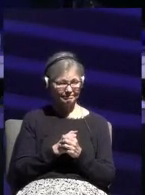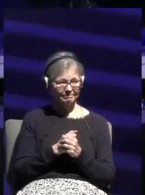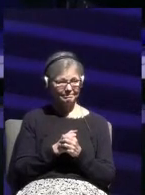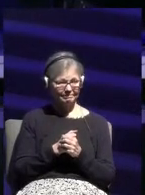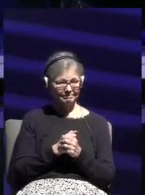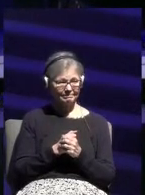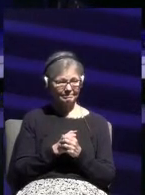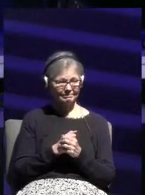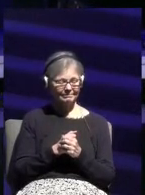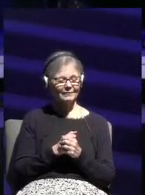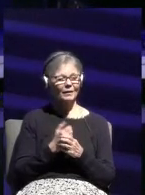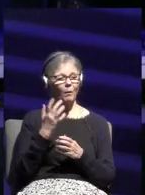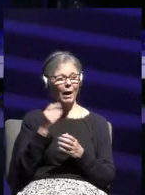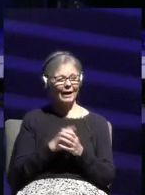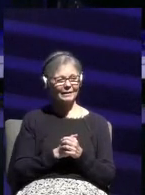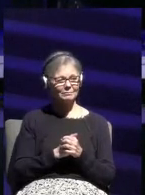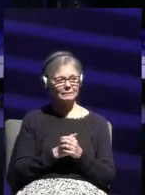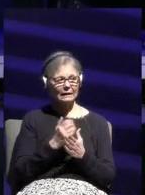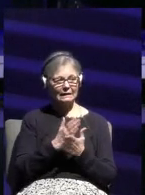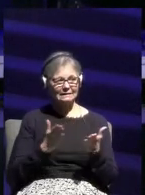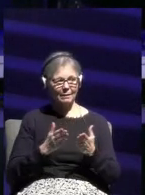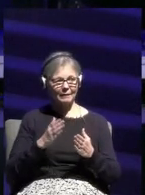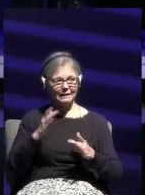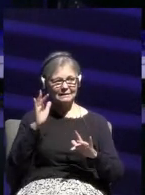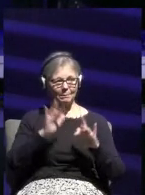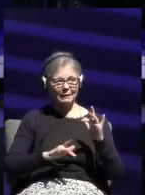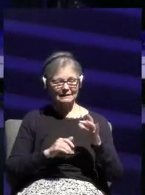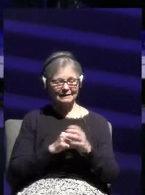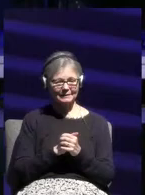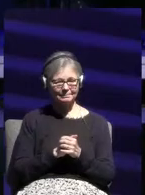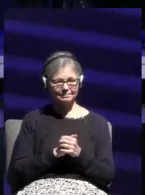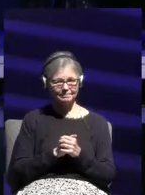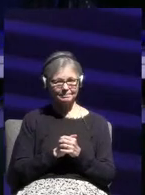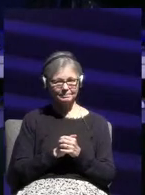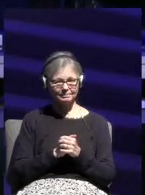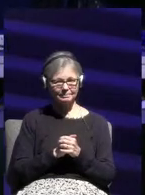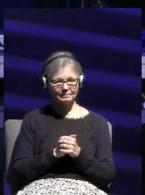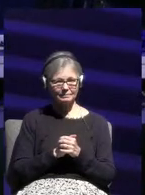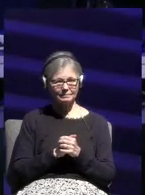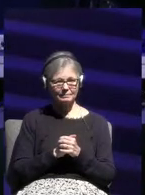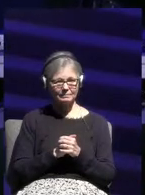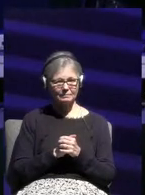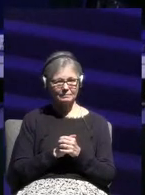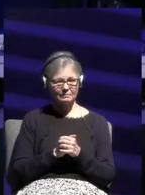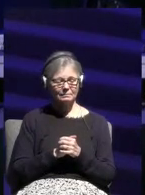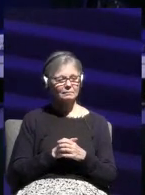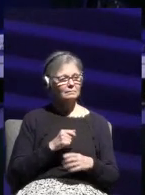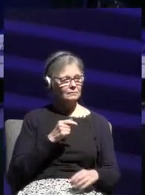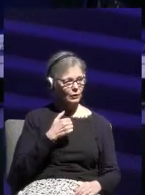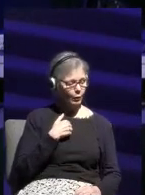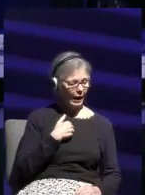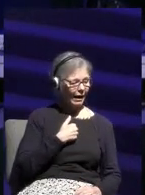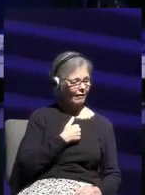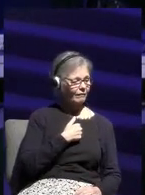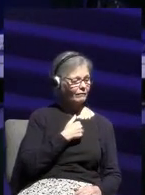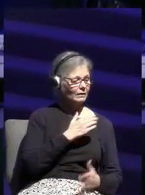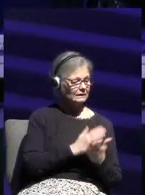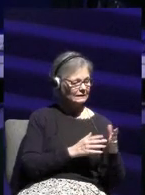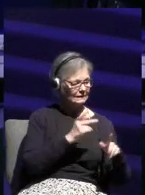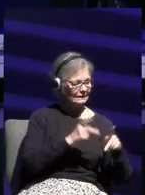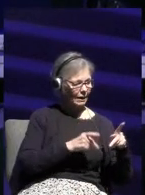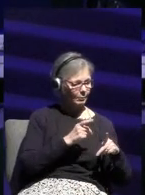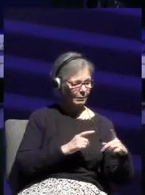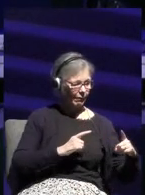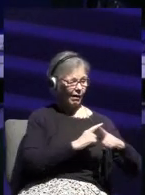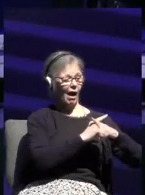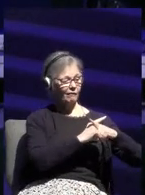because there's something missing. So you've got the side that's experiencing conflict, and